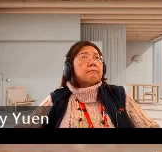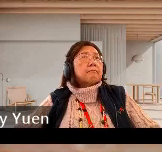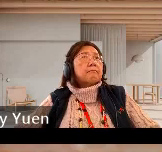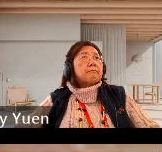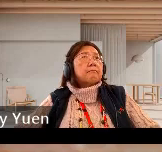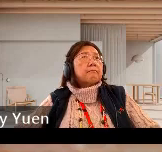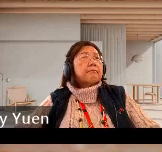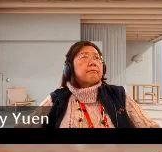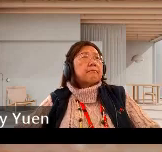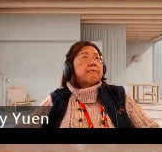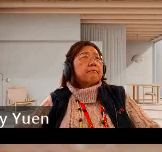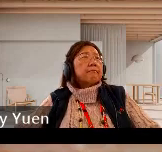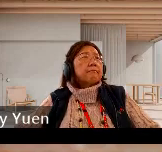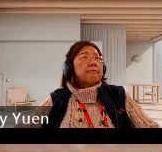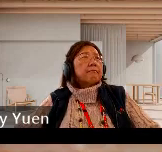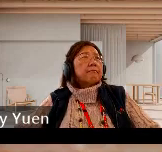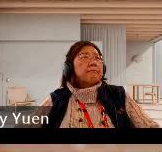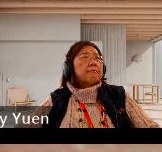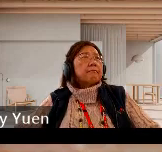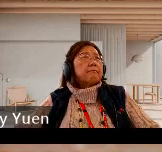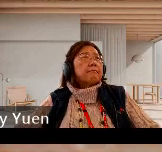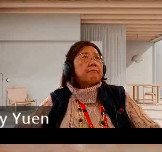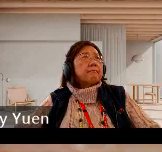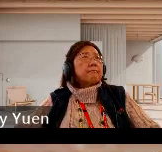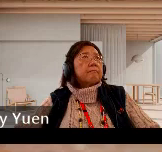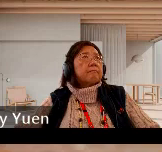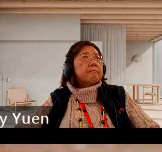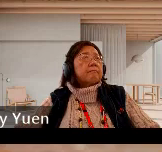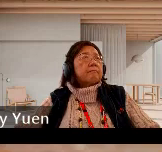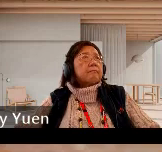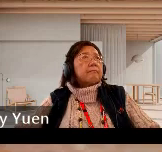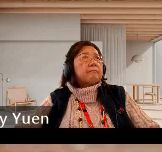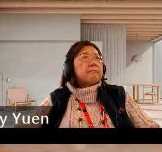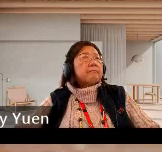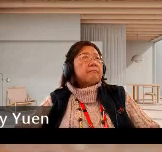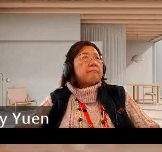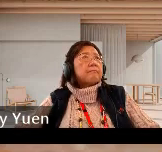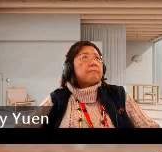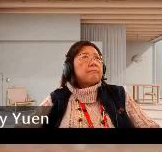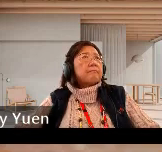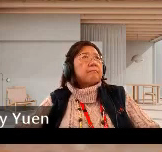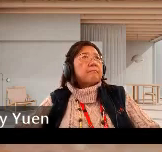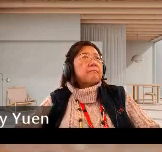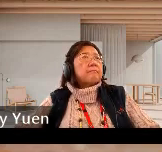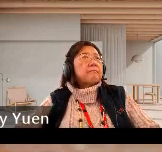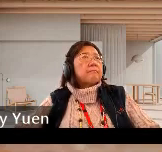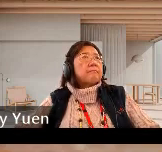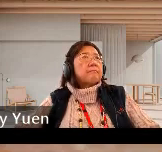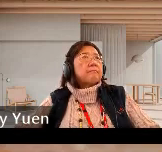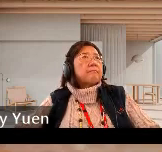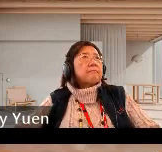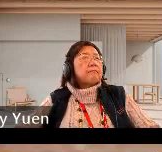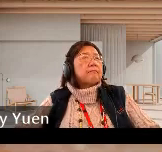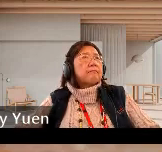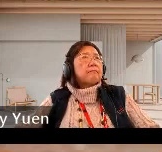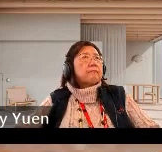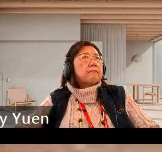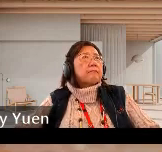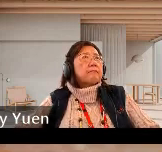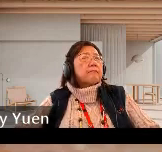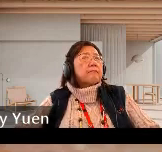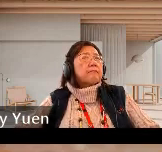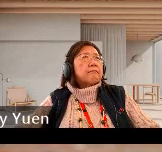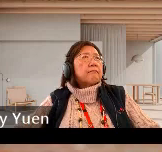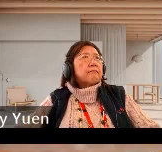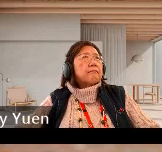performance. So I'm going to take you now through some key areas of a person's life and then think about what the role of an occupational therapist might be in supporting someone in